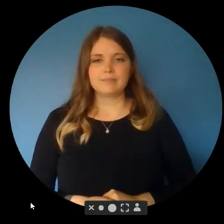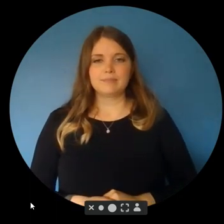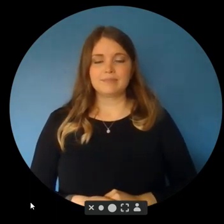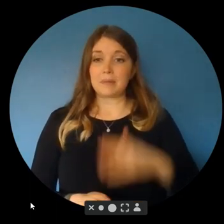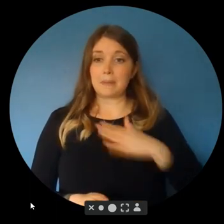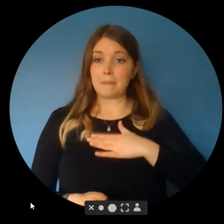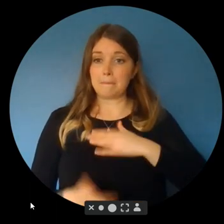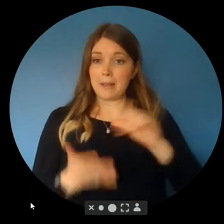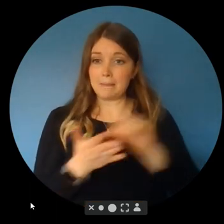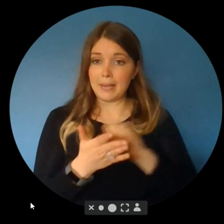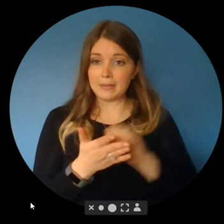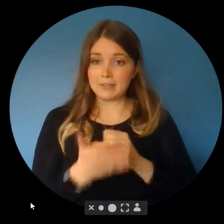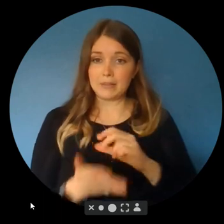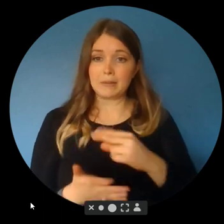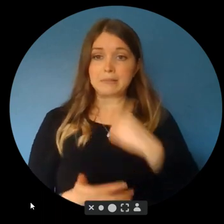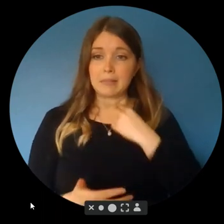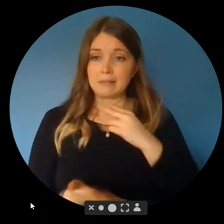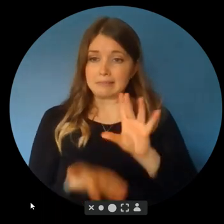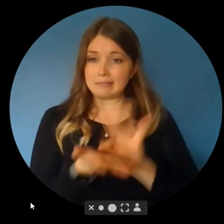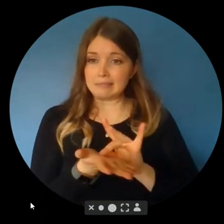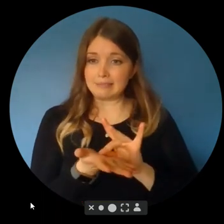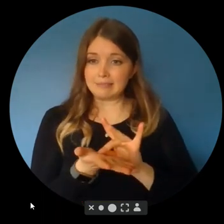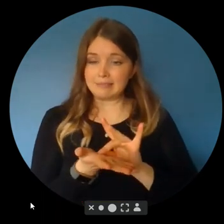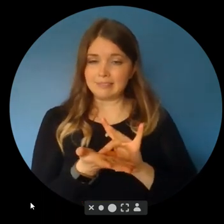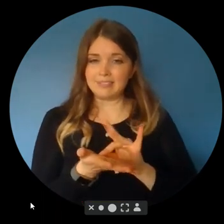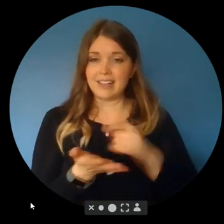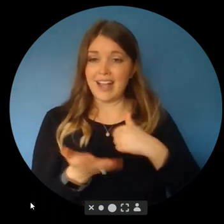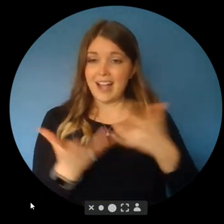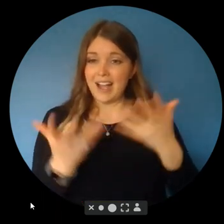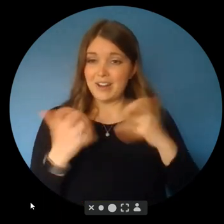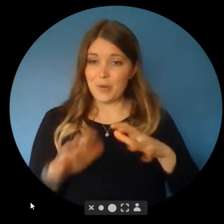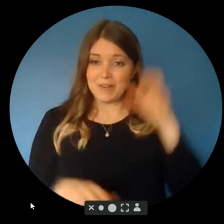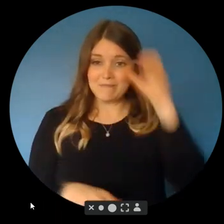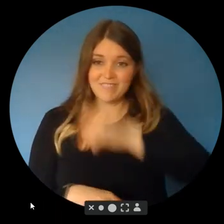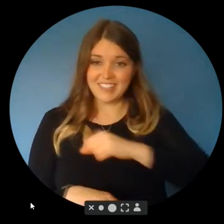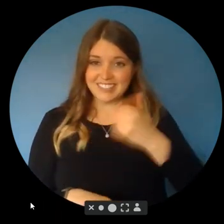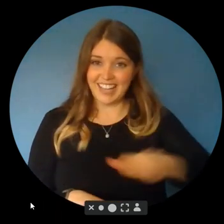Pages are sticking together. Don't want to miss any of them.